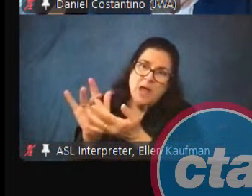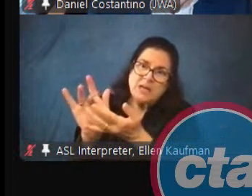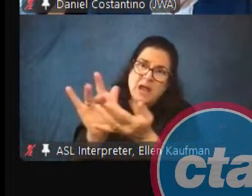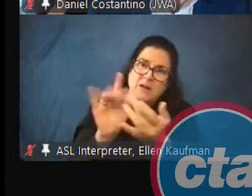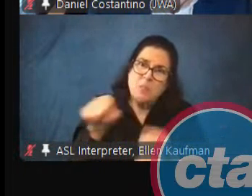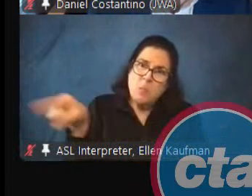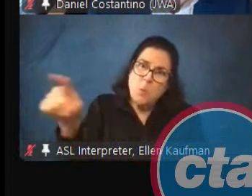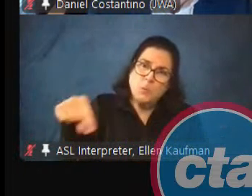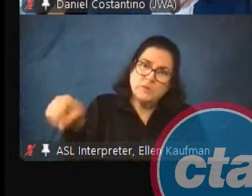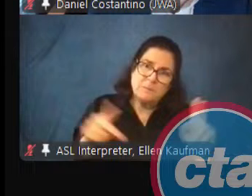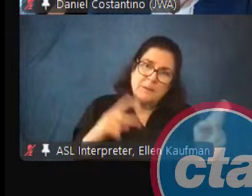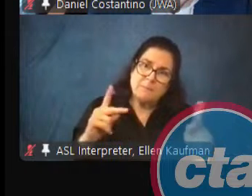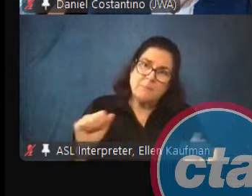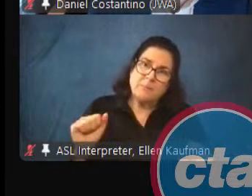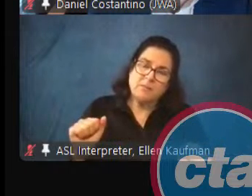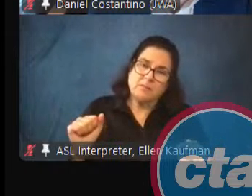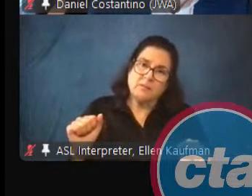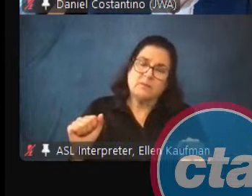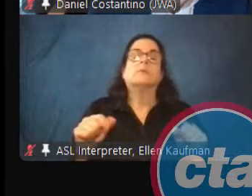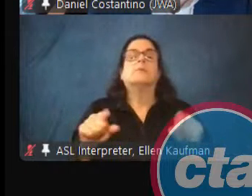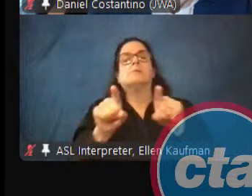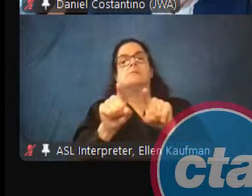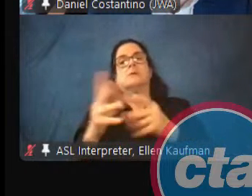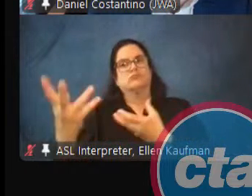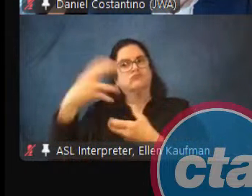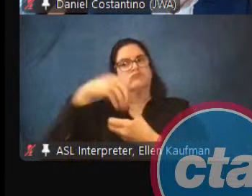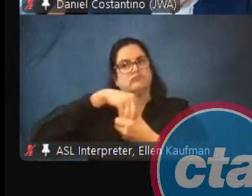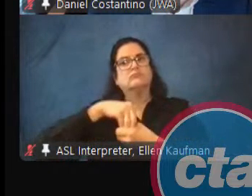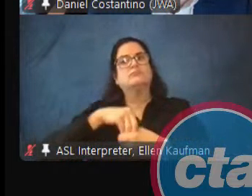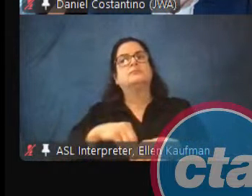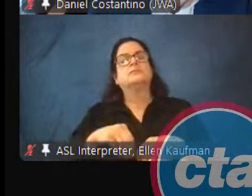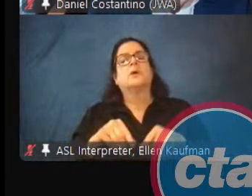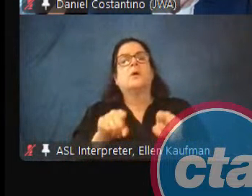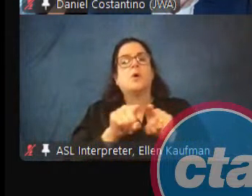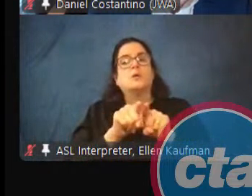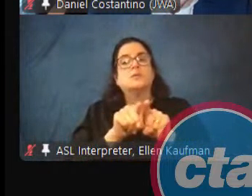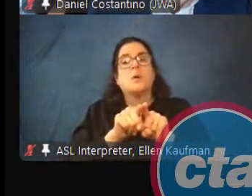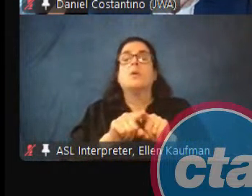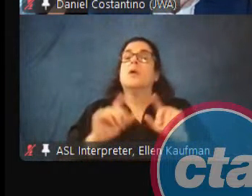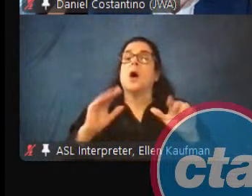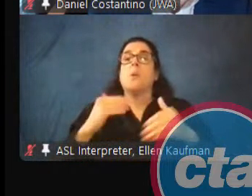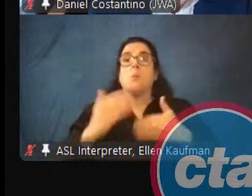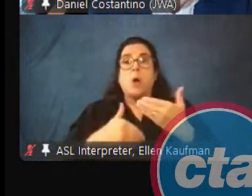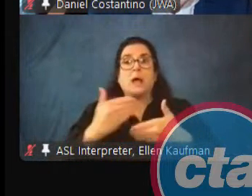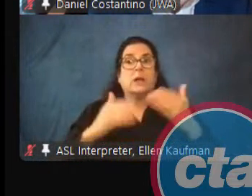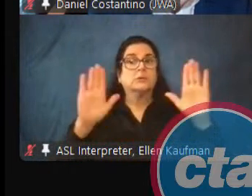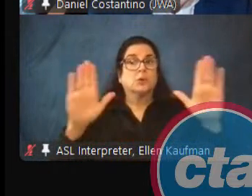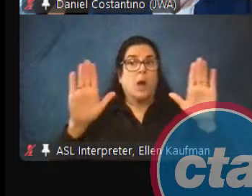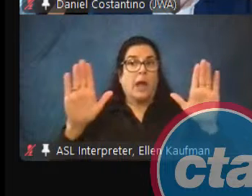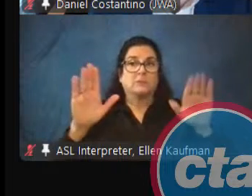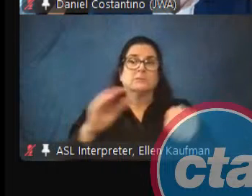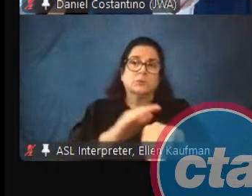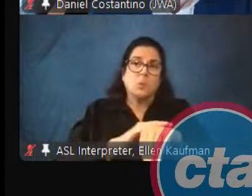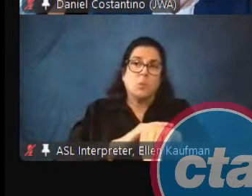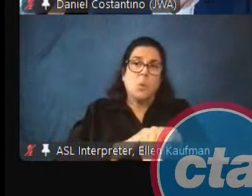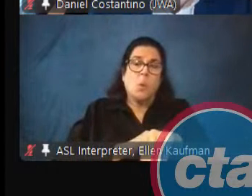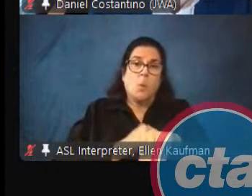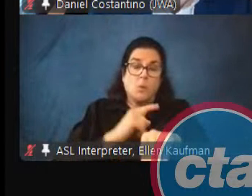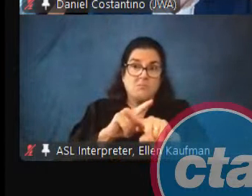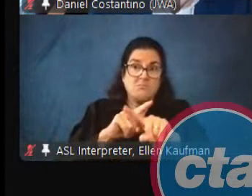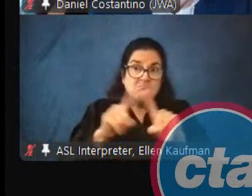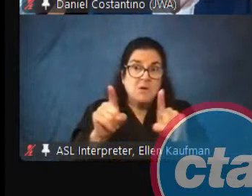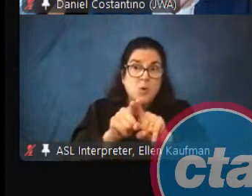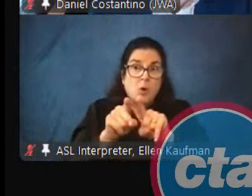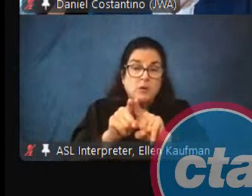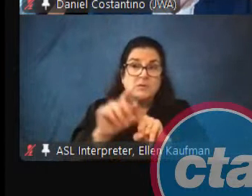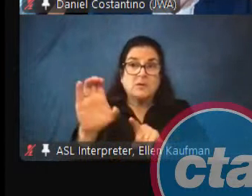is, I know this is a great process and it takes time, but in the meantime, are we coordinating anything with CDOT so